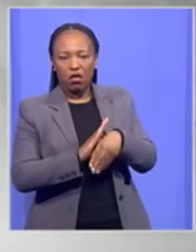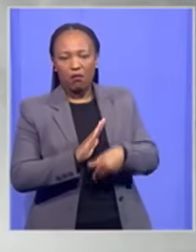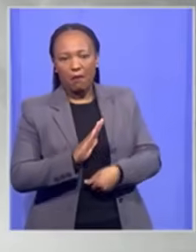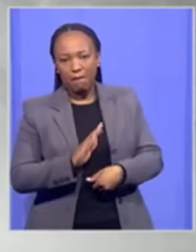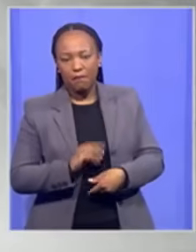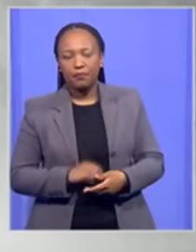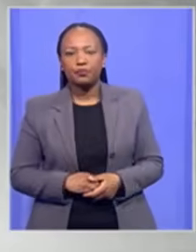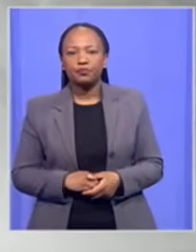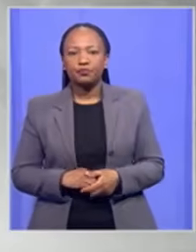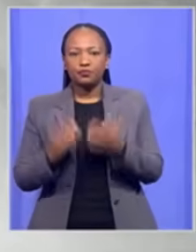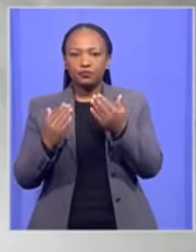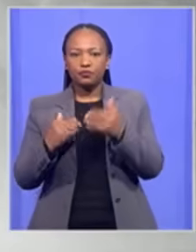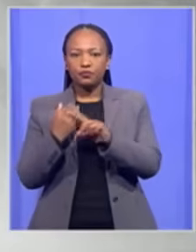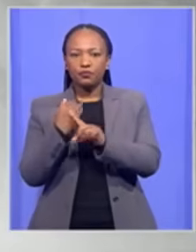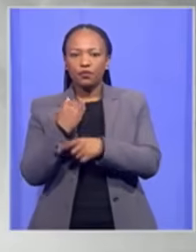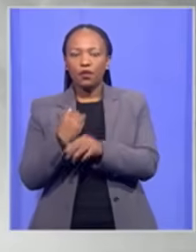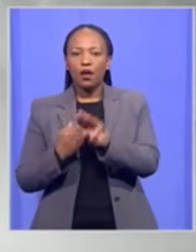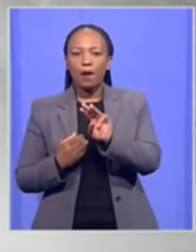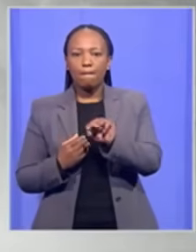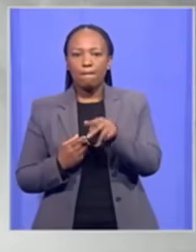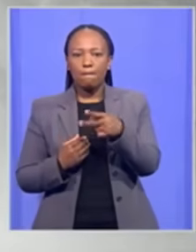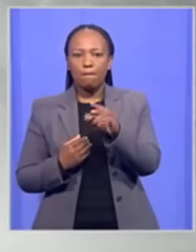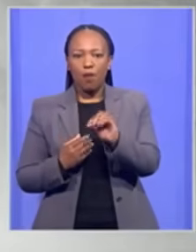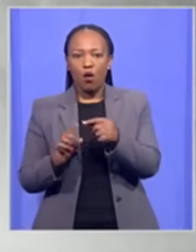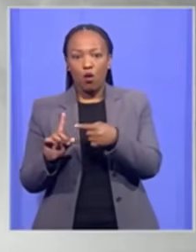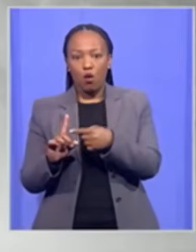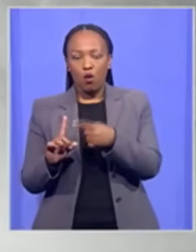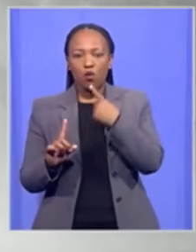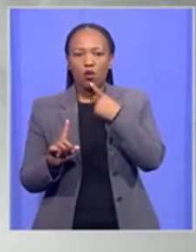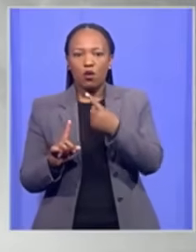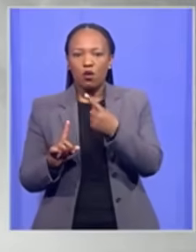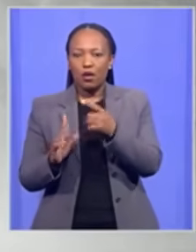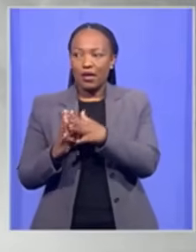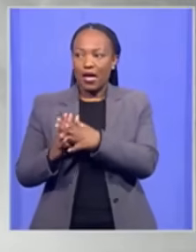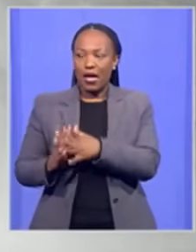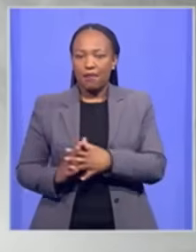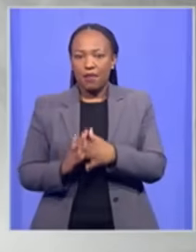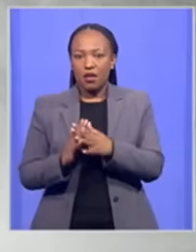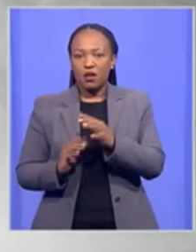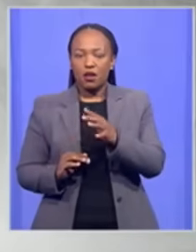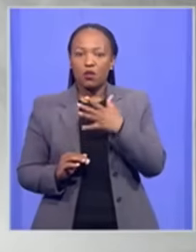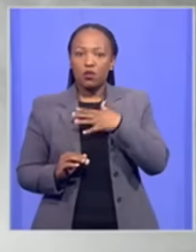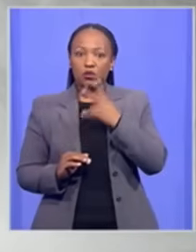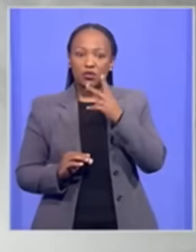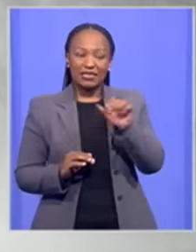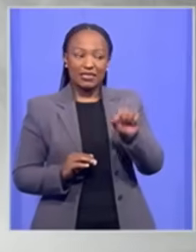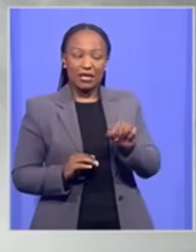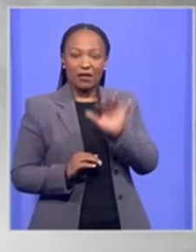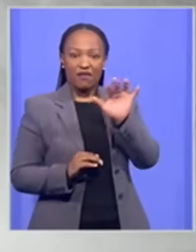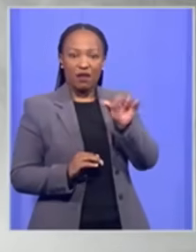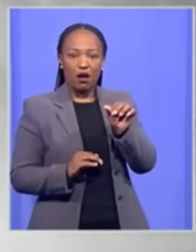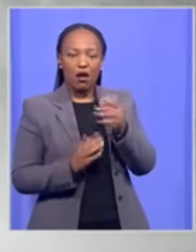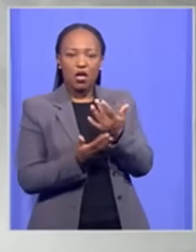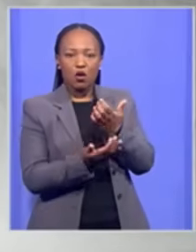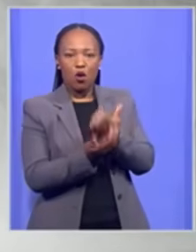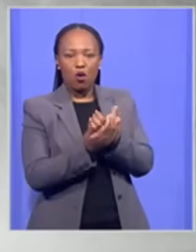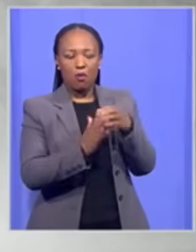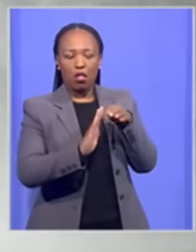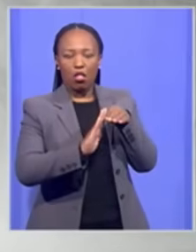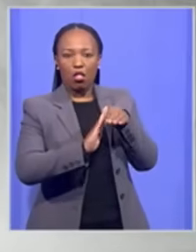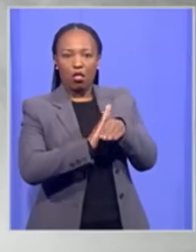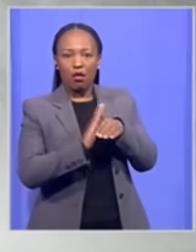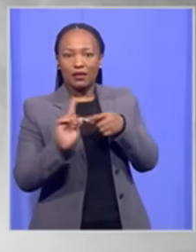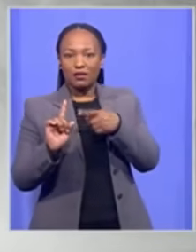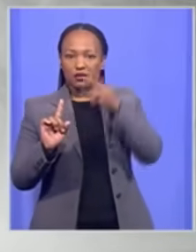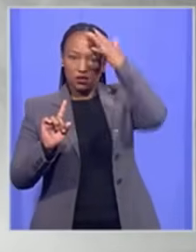Wa mafelelo ke Mpho Mokoena yena gore go molaleng gore Amerika e batla go bona ikonomi ya Afrika Borwa e wele Donald Trump o